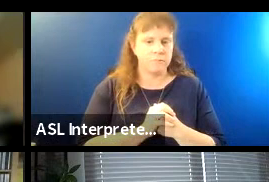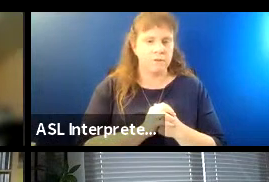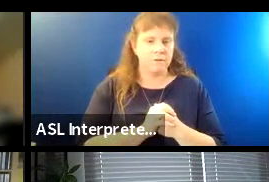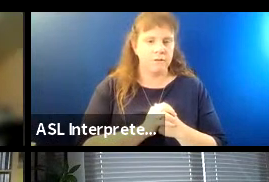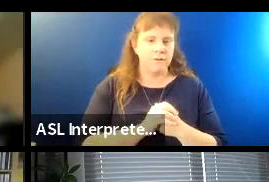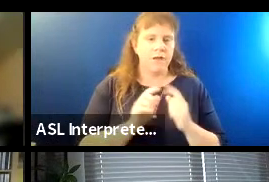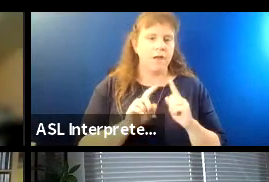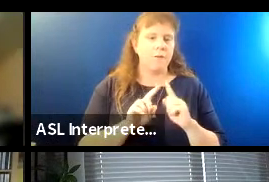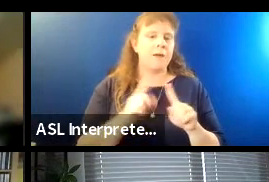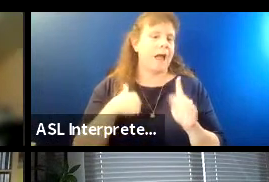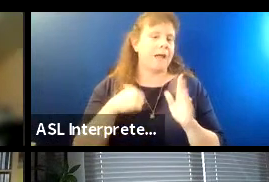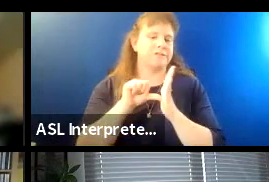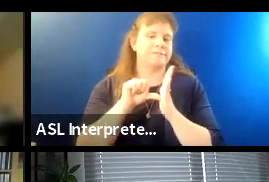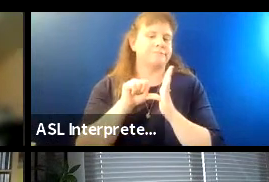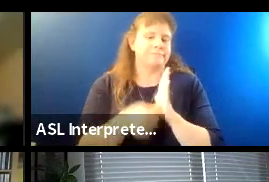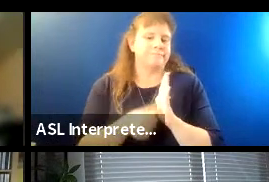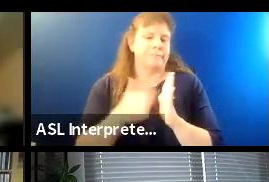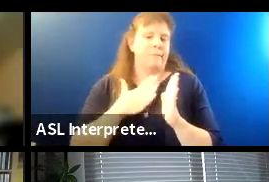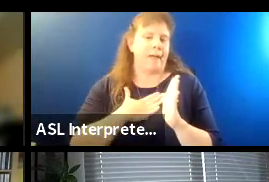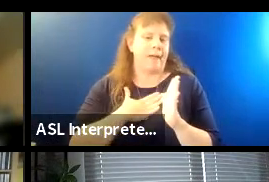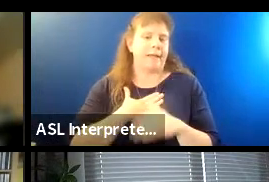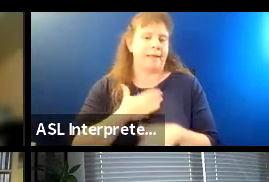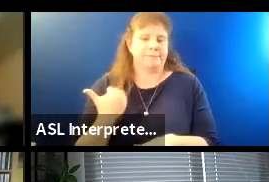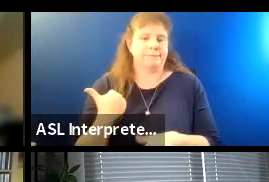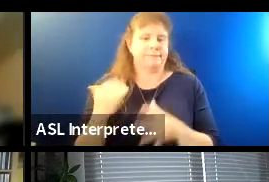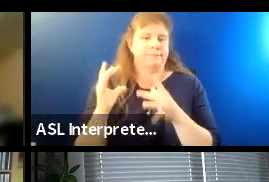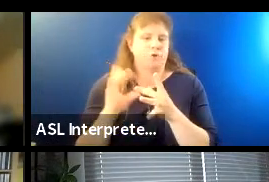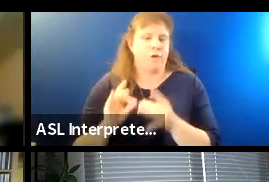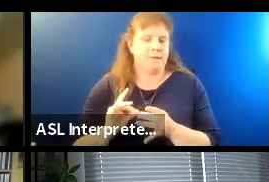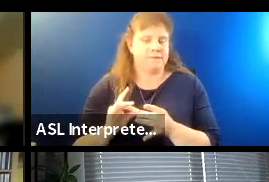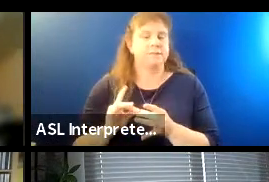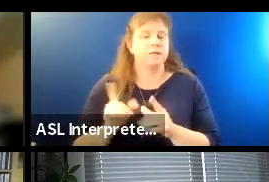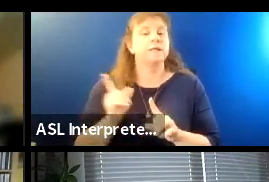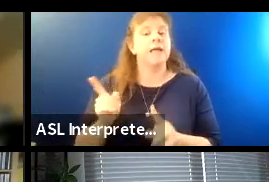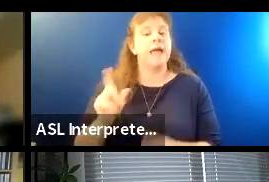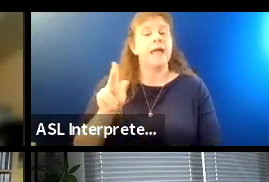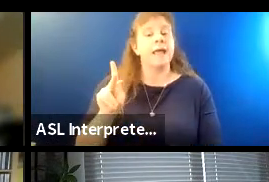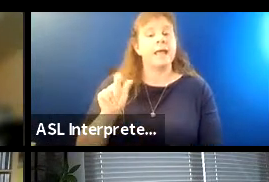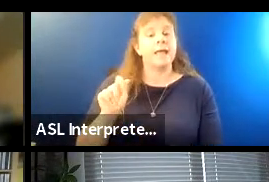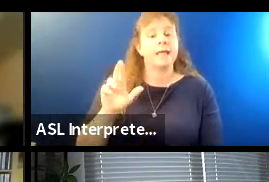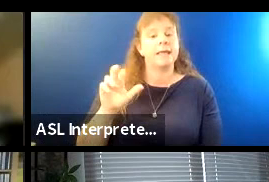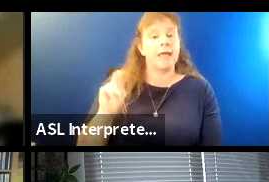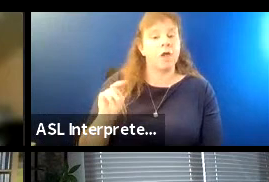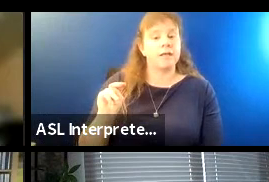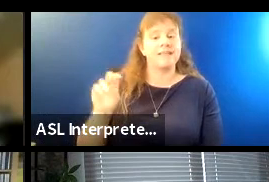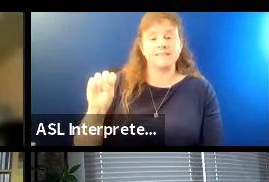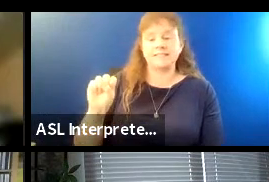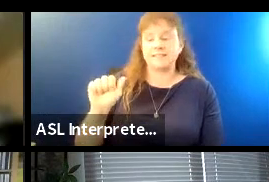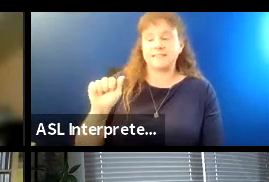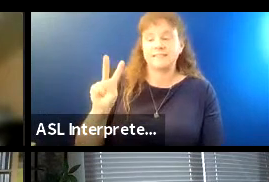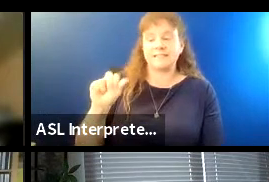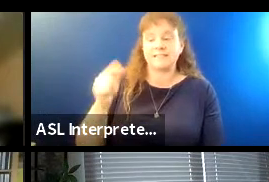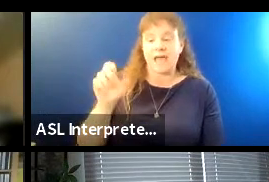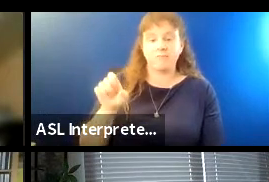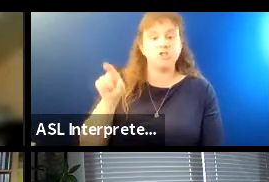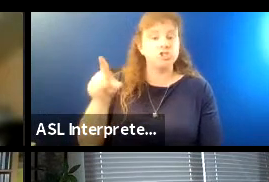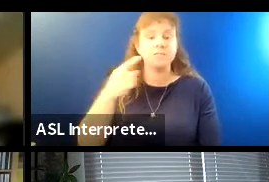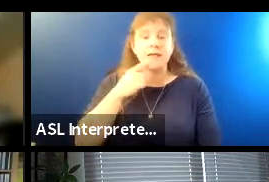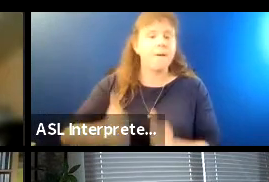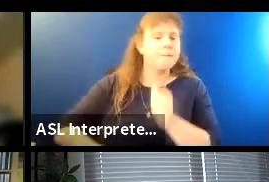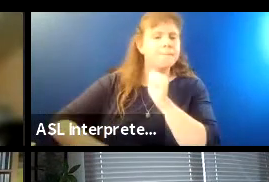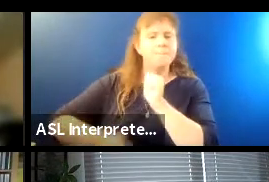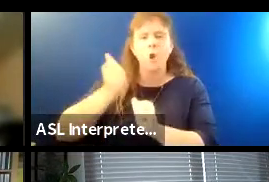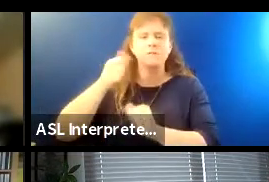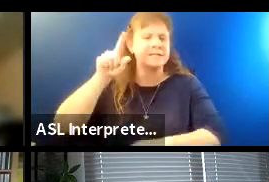Reiterating my comment, my colleague Kieran Savage commented that it was the most diverse and inclusive